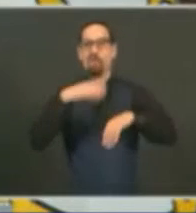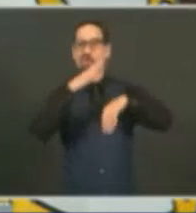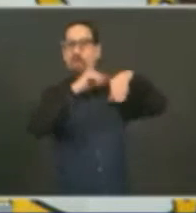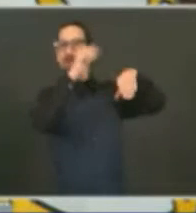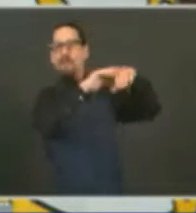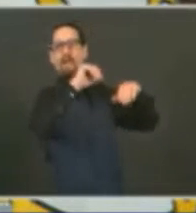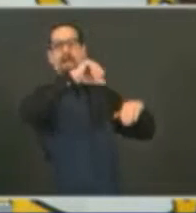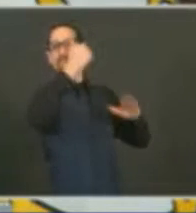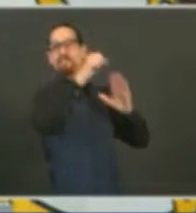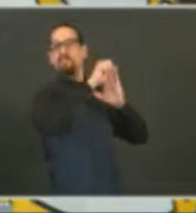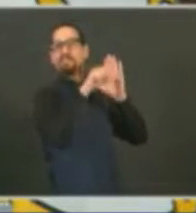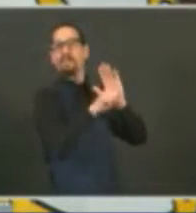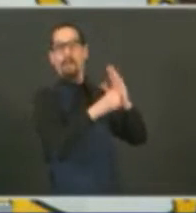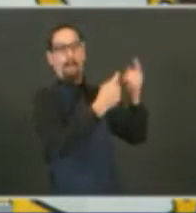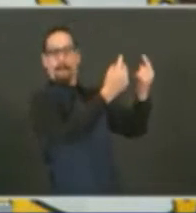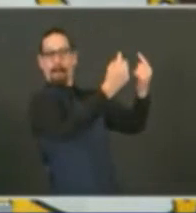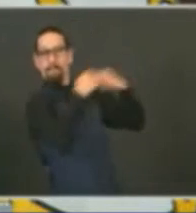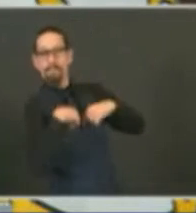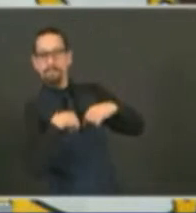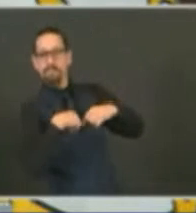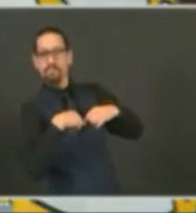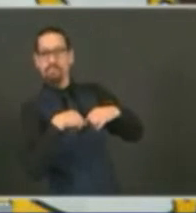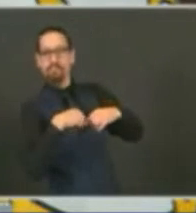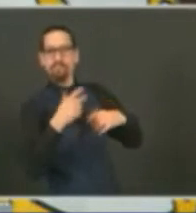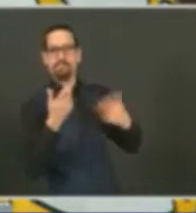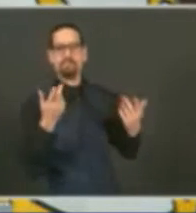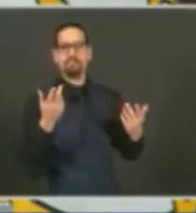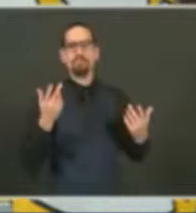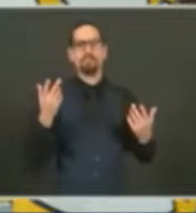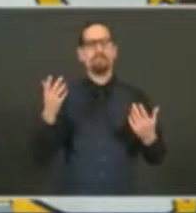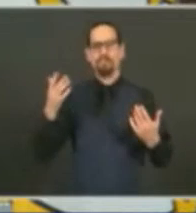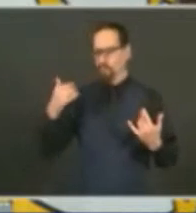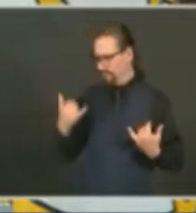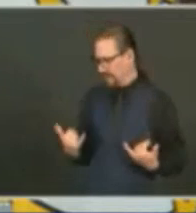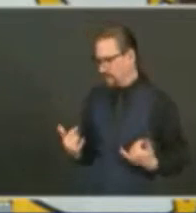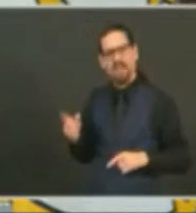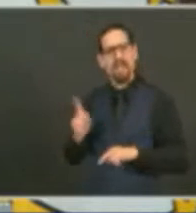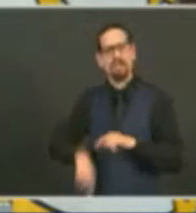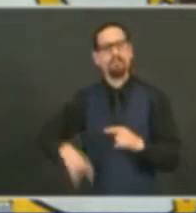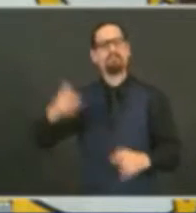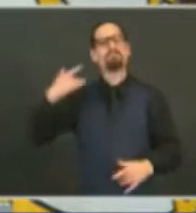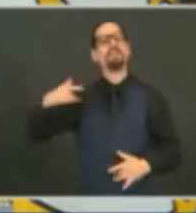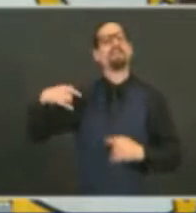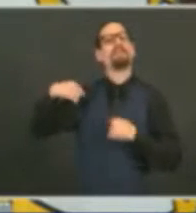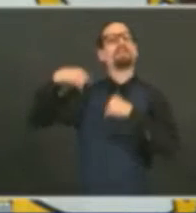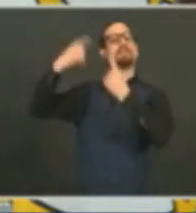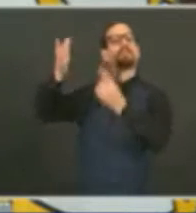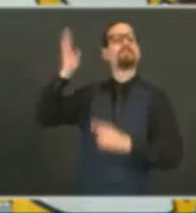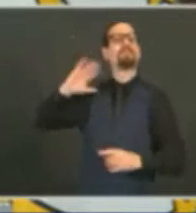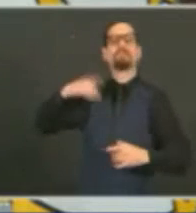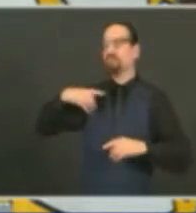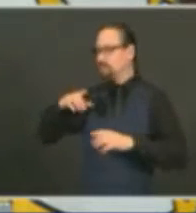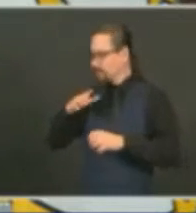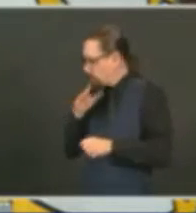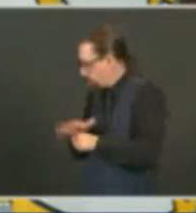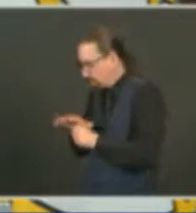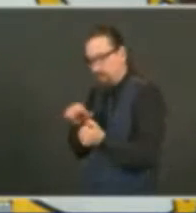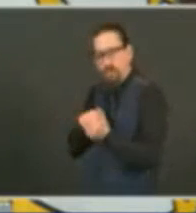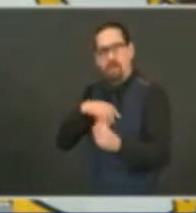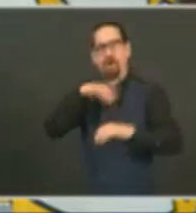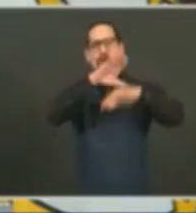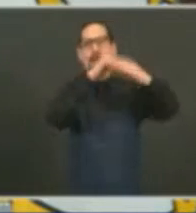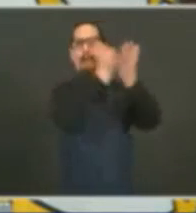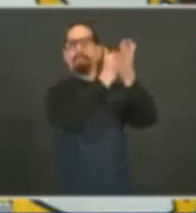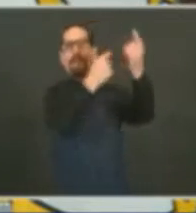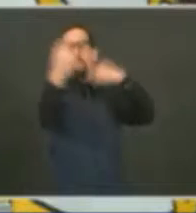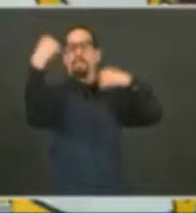nurses as we did in the spring. I know some of you are saying, well, Gov, there's 900 beds and they're not filled. This